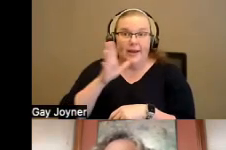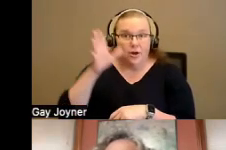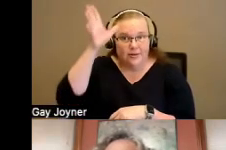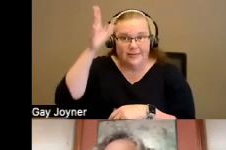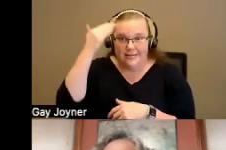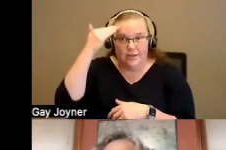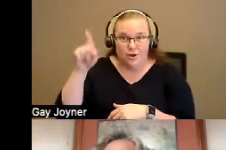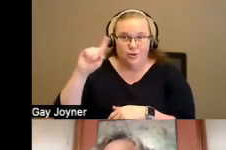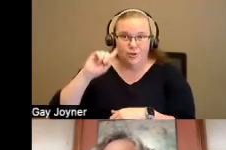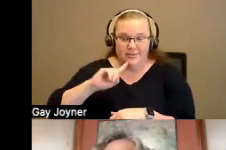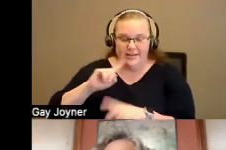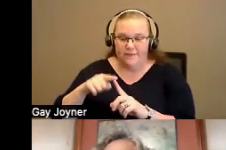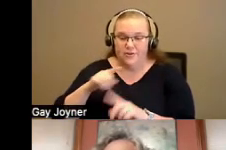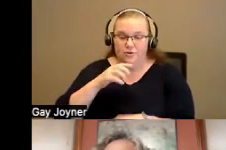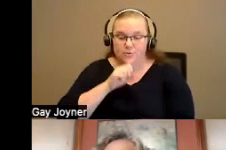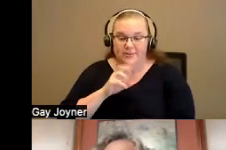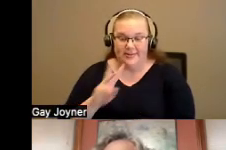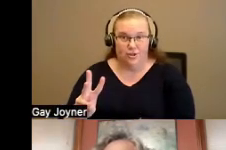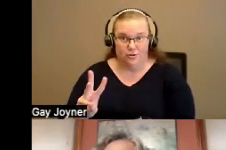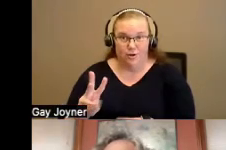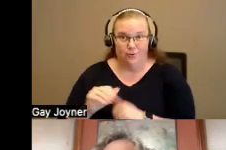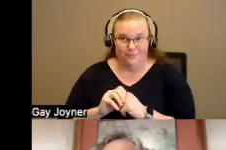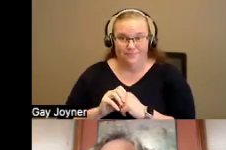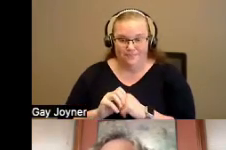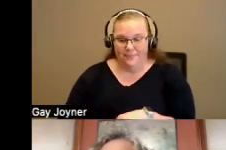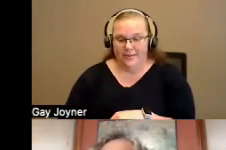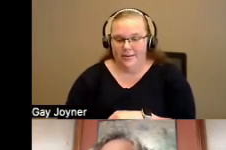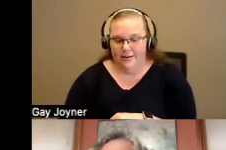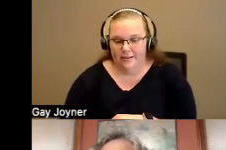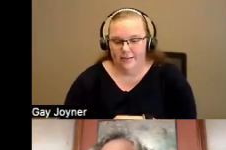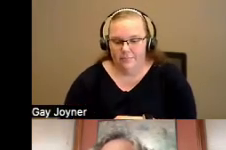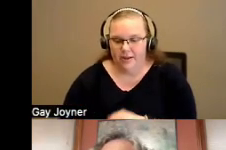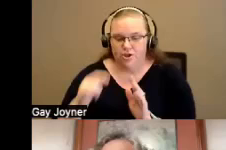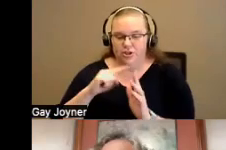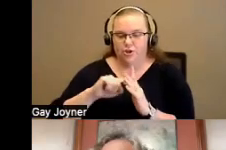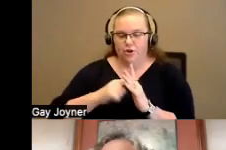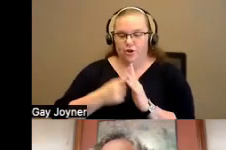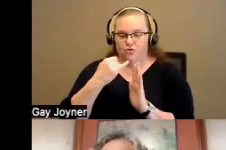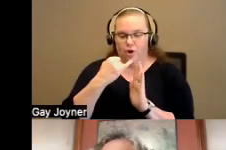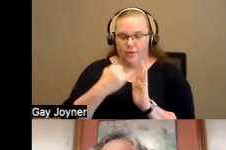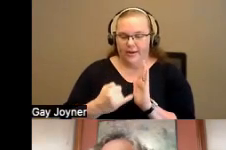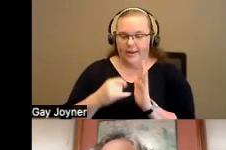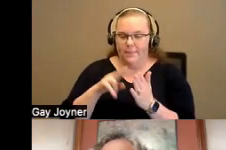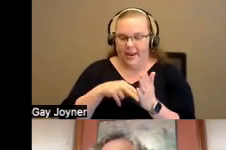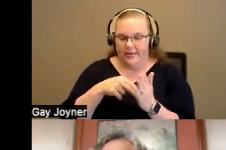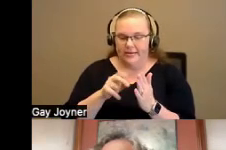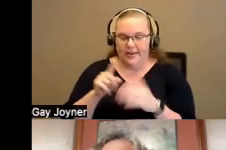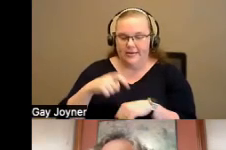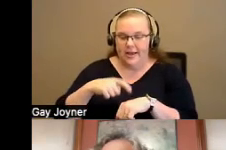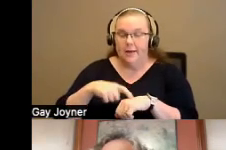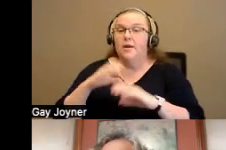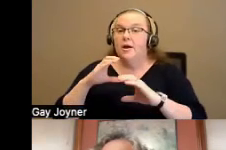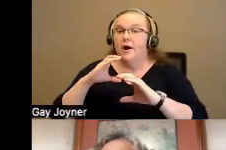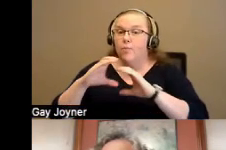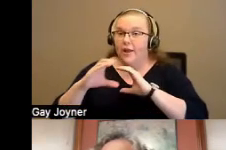her parents didn't know she was deaf until she was 6 years old. But she started drawing and painting at